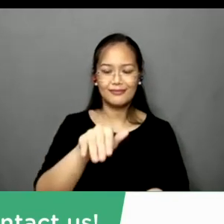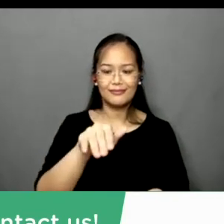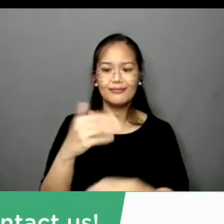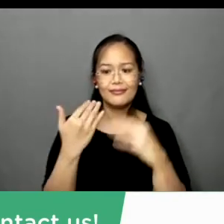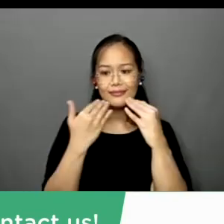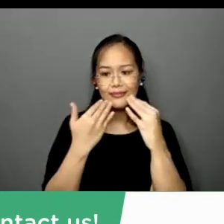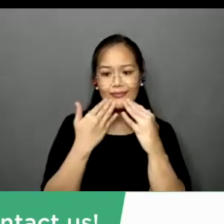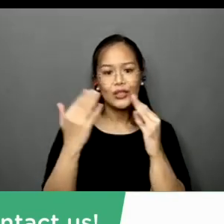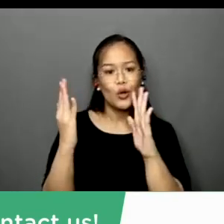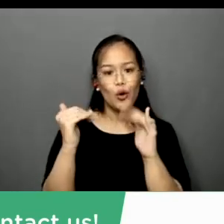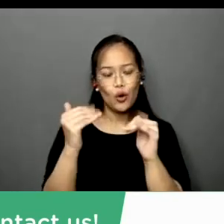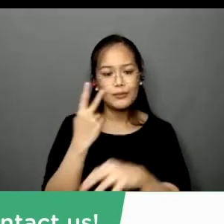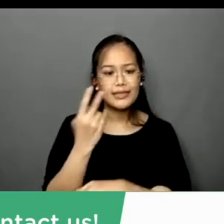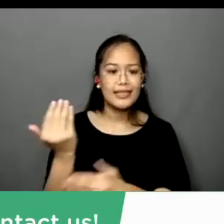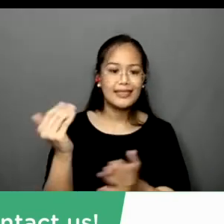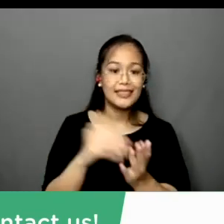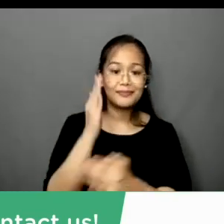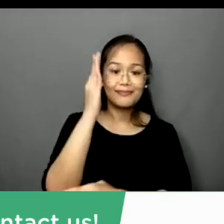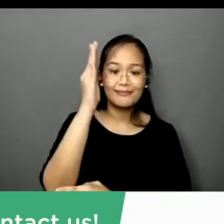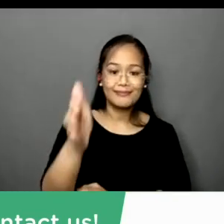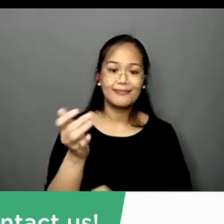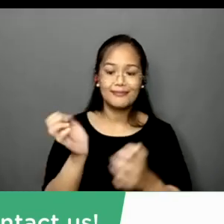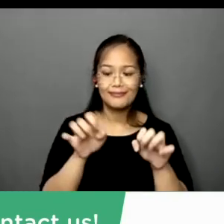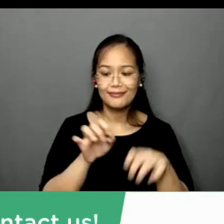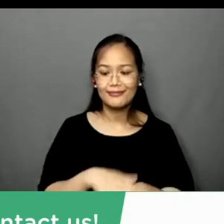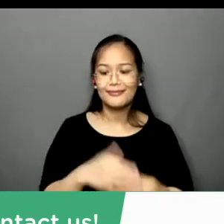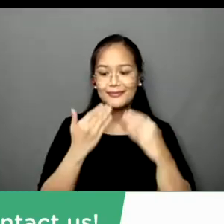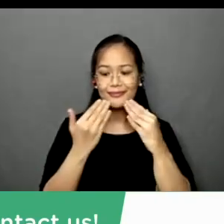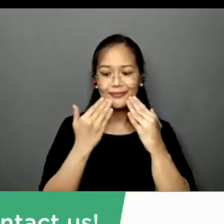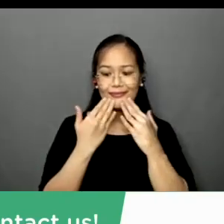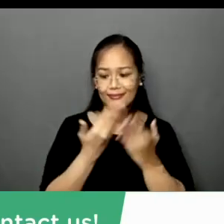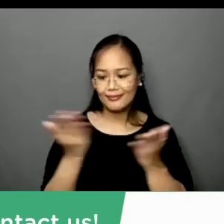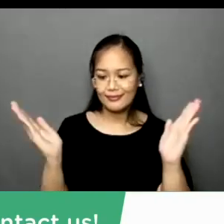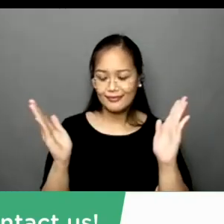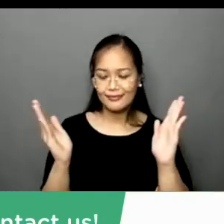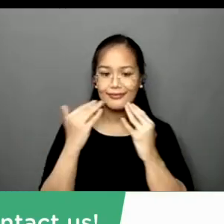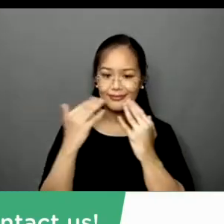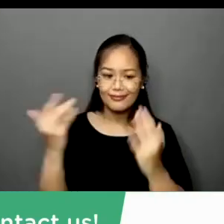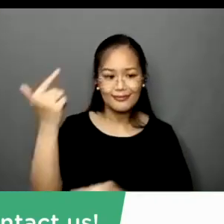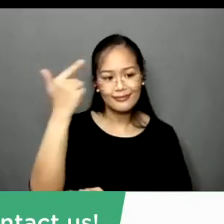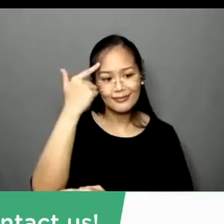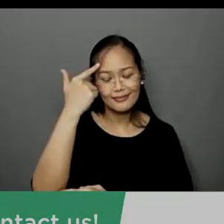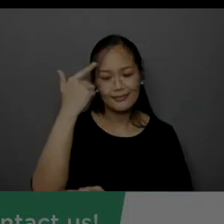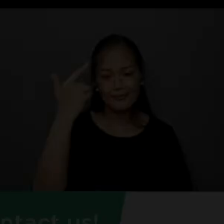see you again in our future events. Thanks, everyone. Thanks, sir.